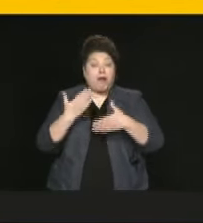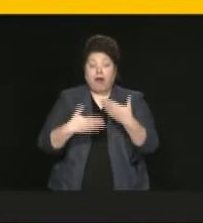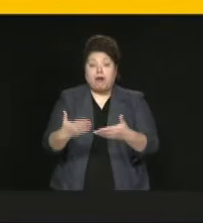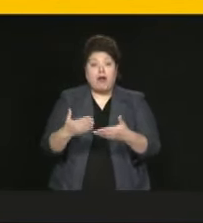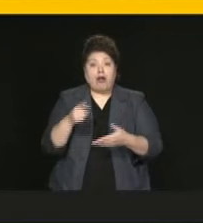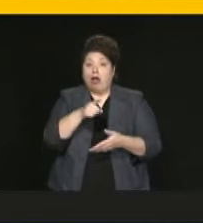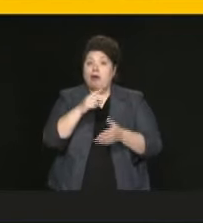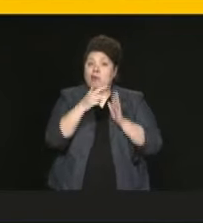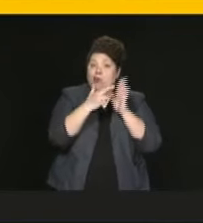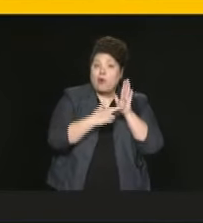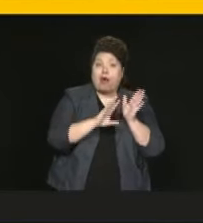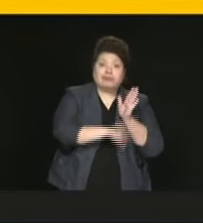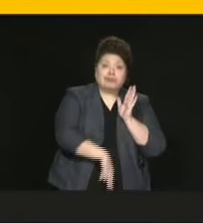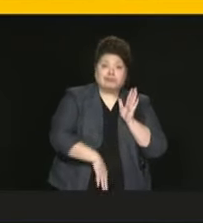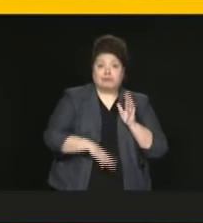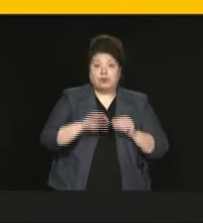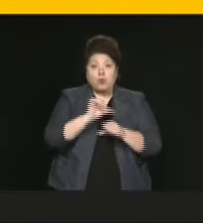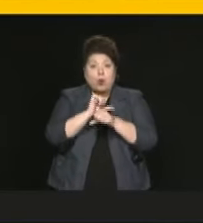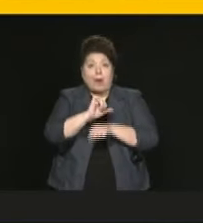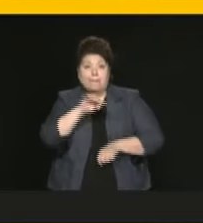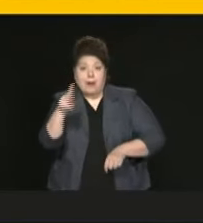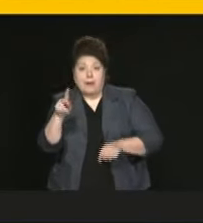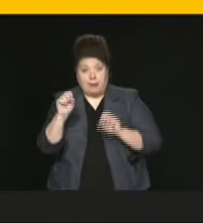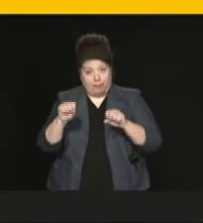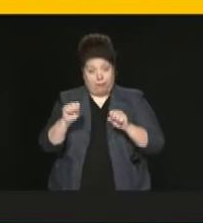third wave that would come hit us harder